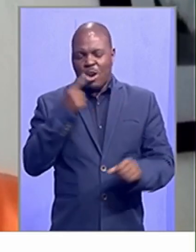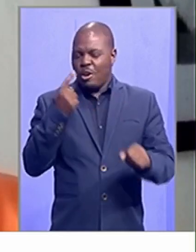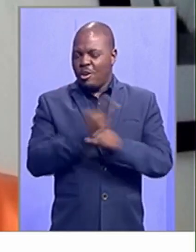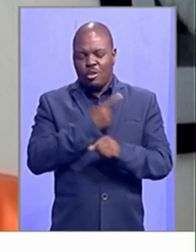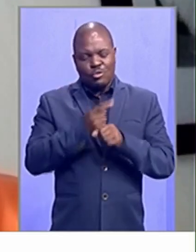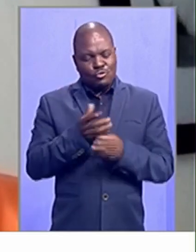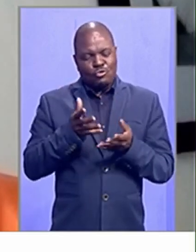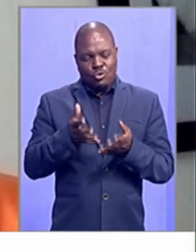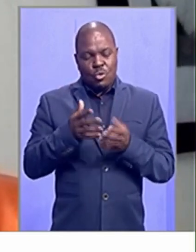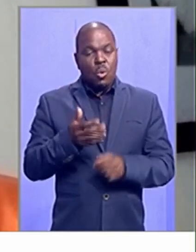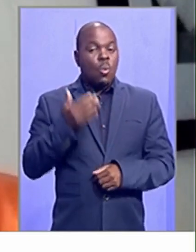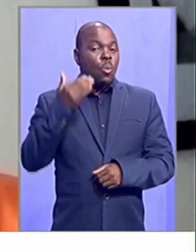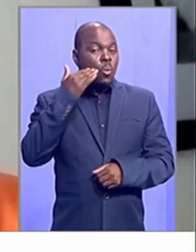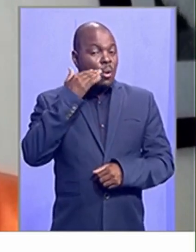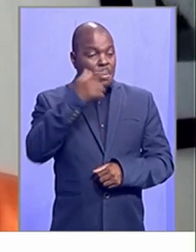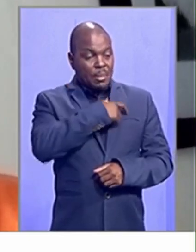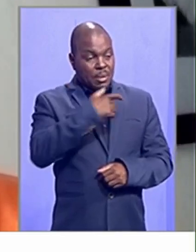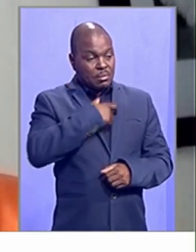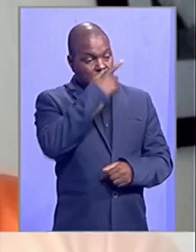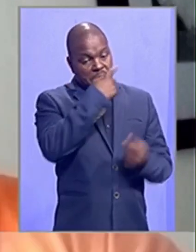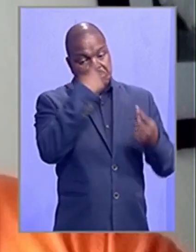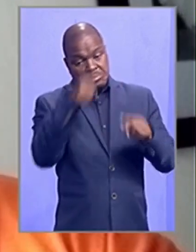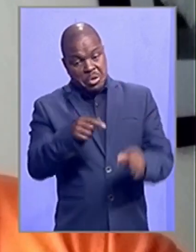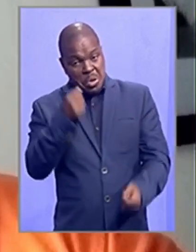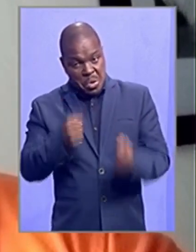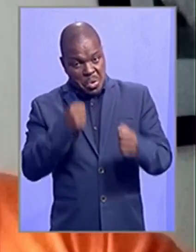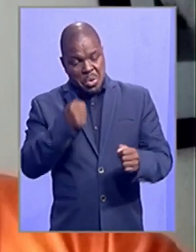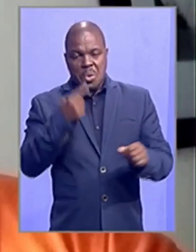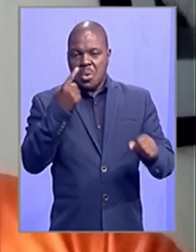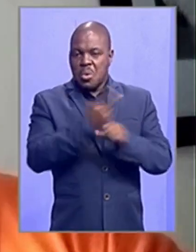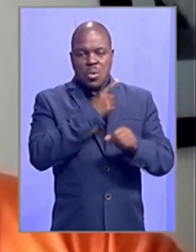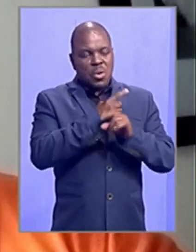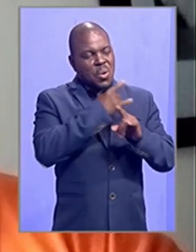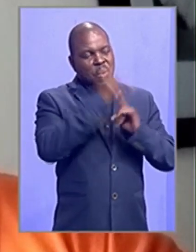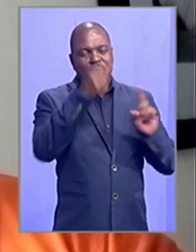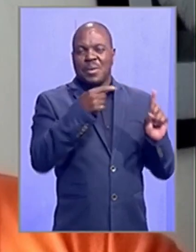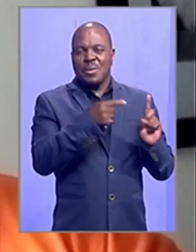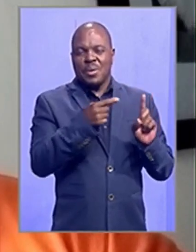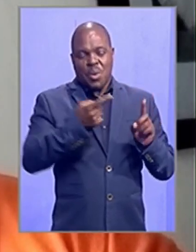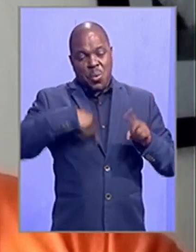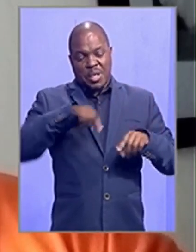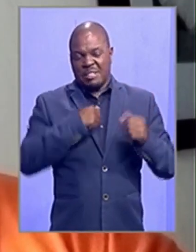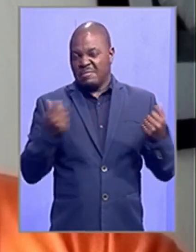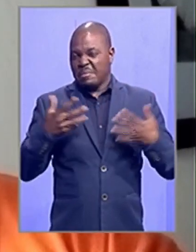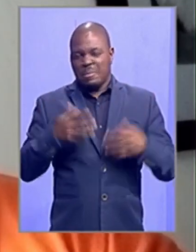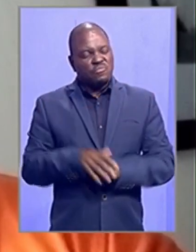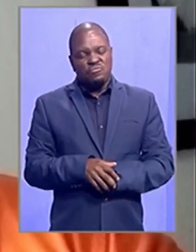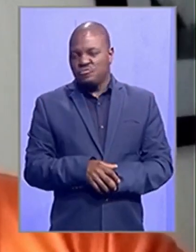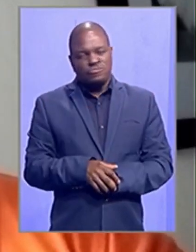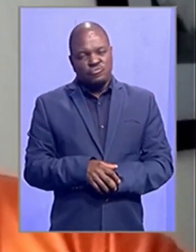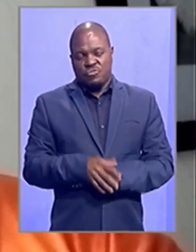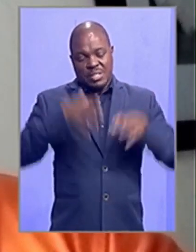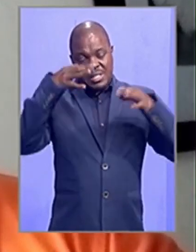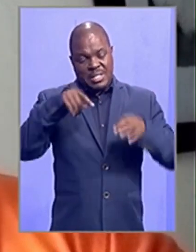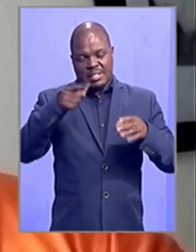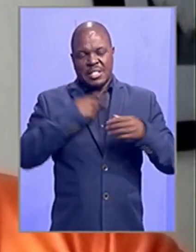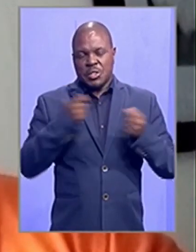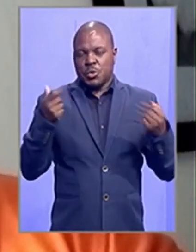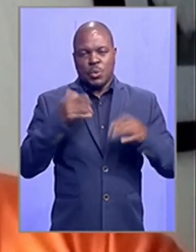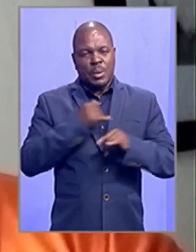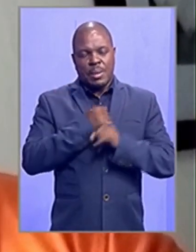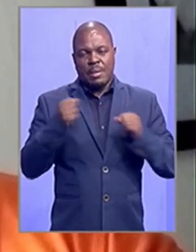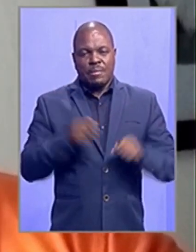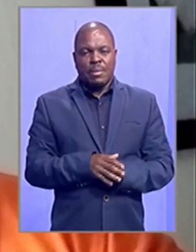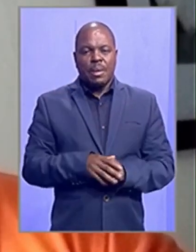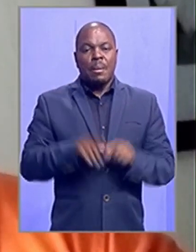whenever President Cyril Ramaphosa goes to court, he's definitely going to succeed. Therefore, we're not surprised by this judgment. But more than that,